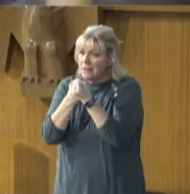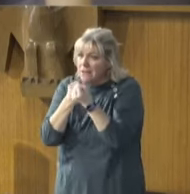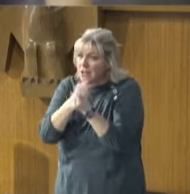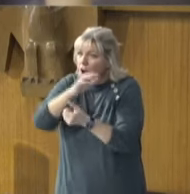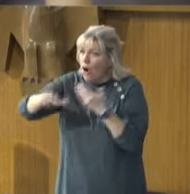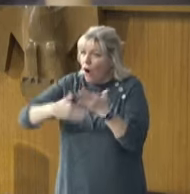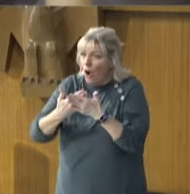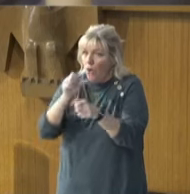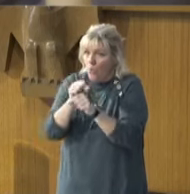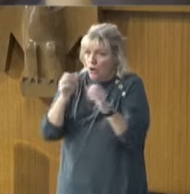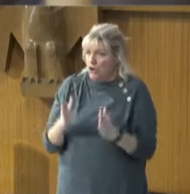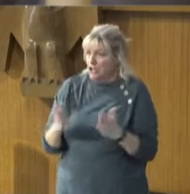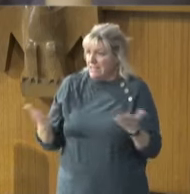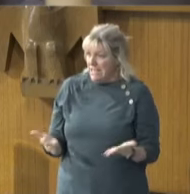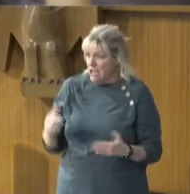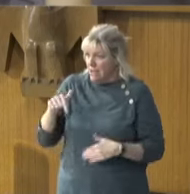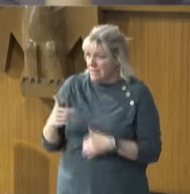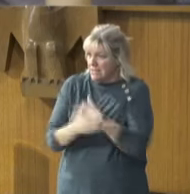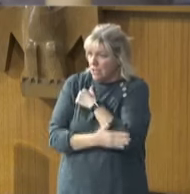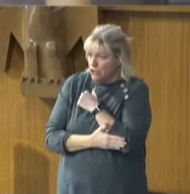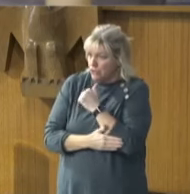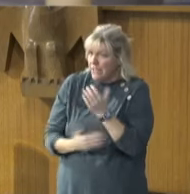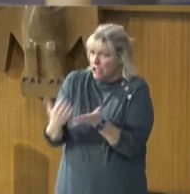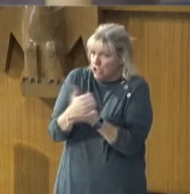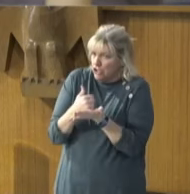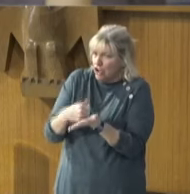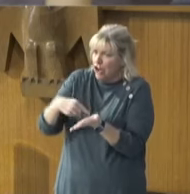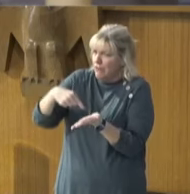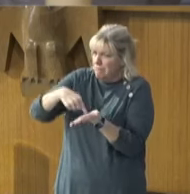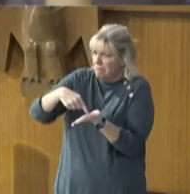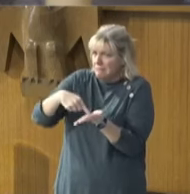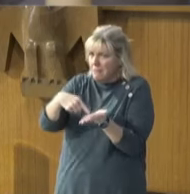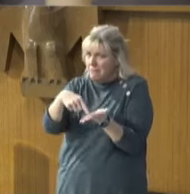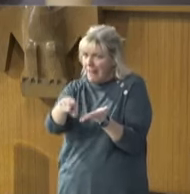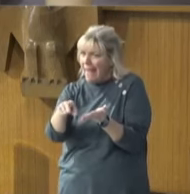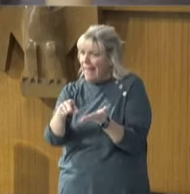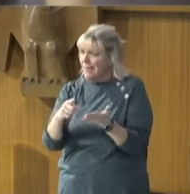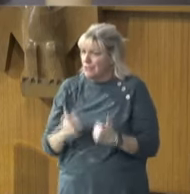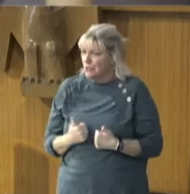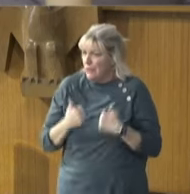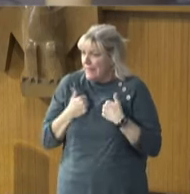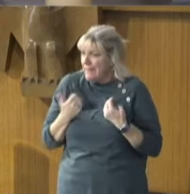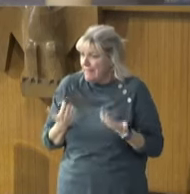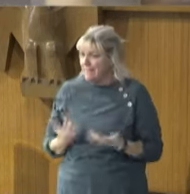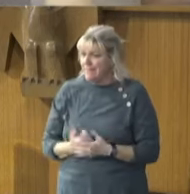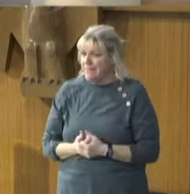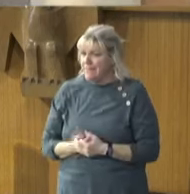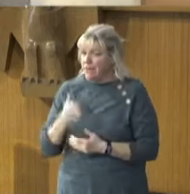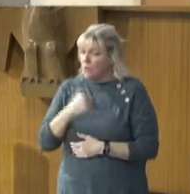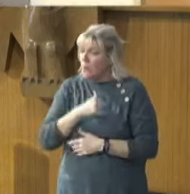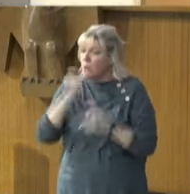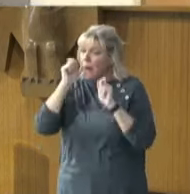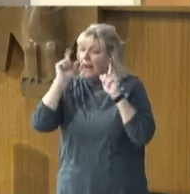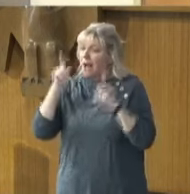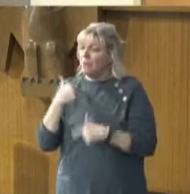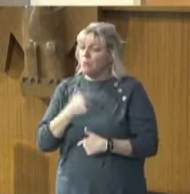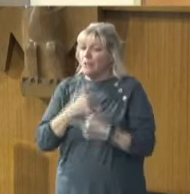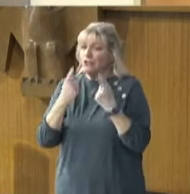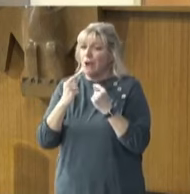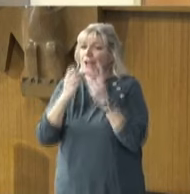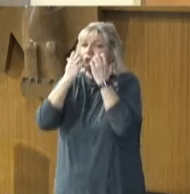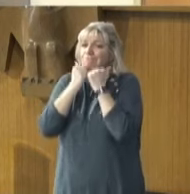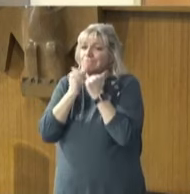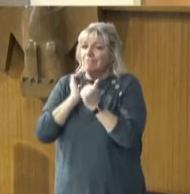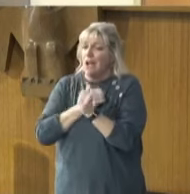nation deserve to be paid a livable wage. When we wake up, we will try to be more sustainable so that we can protect